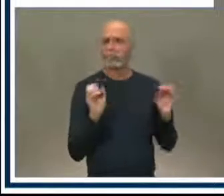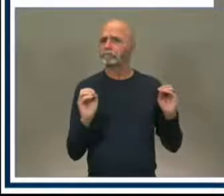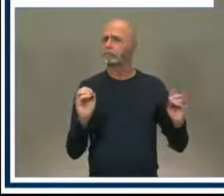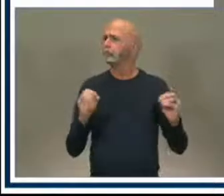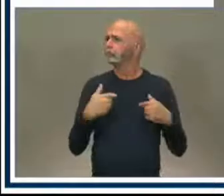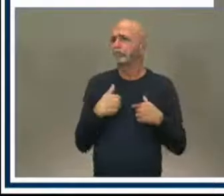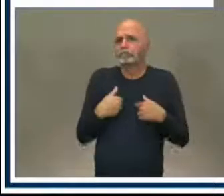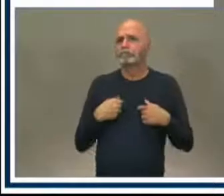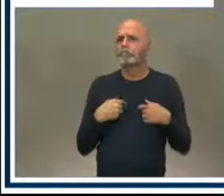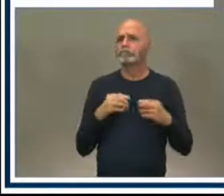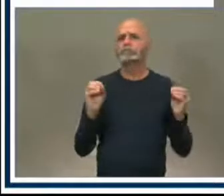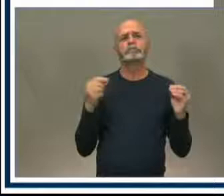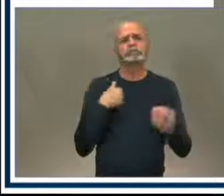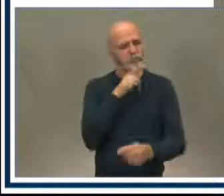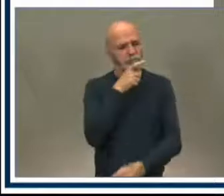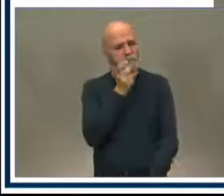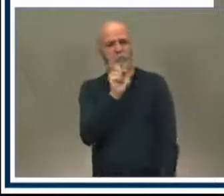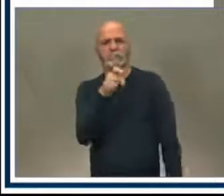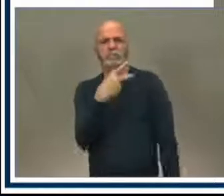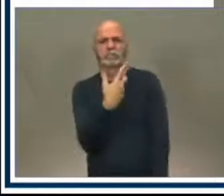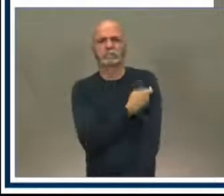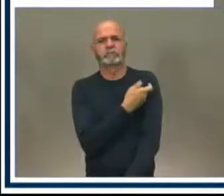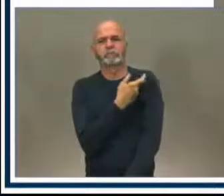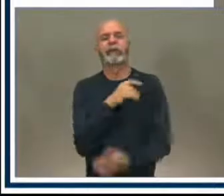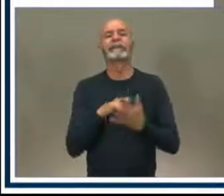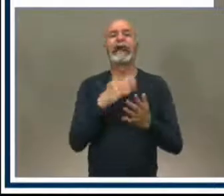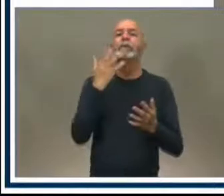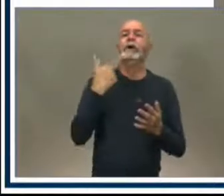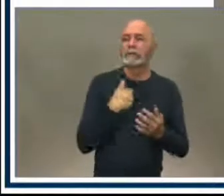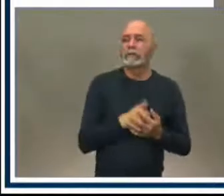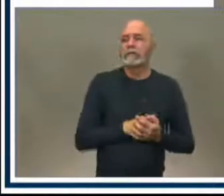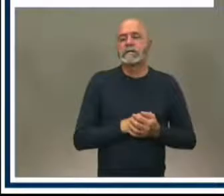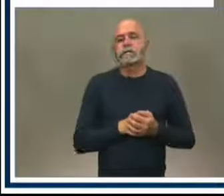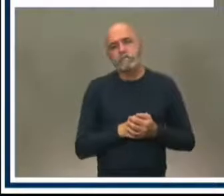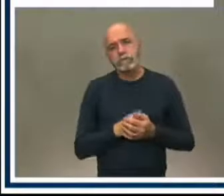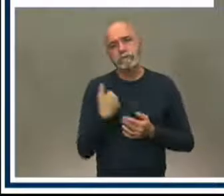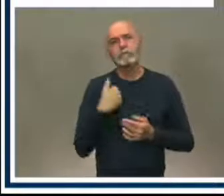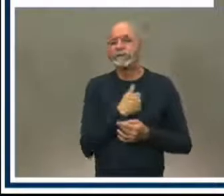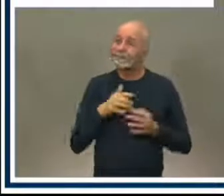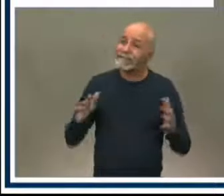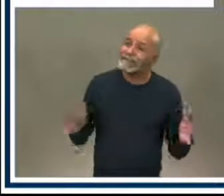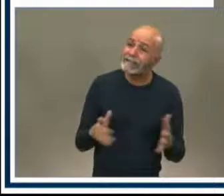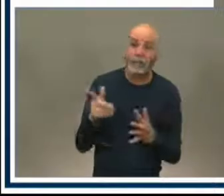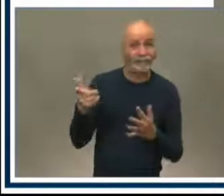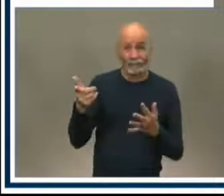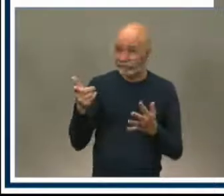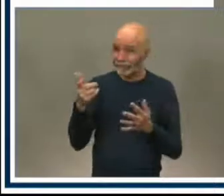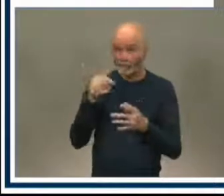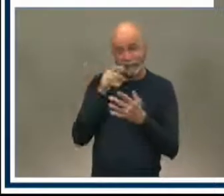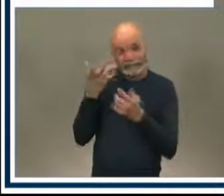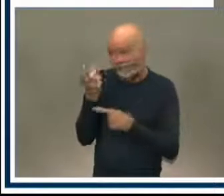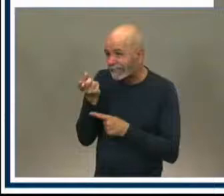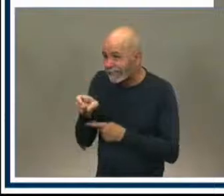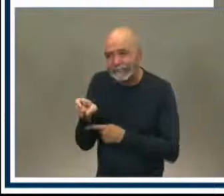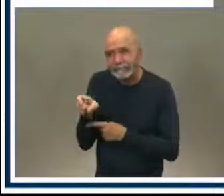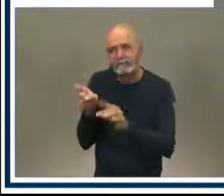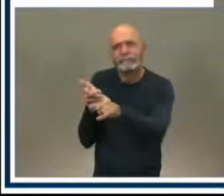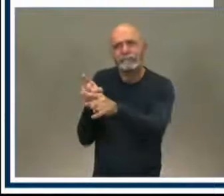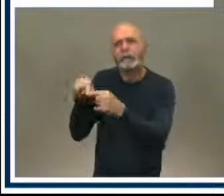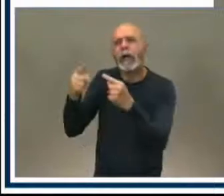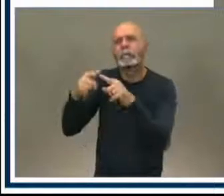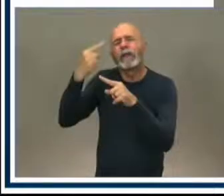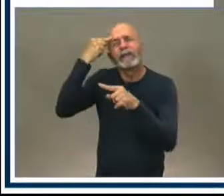to appeal to people to say it's not about it's not about yourself. It's about understanding the impact of you